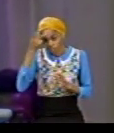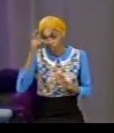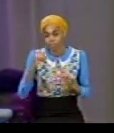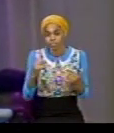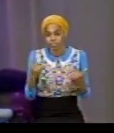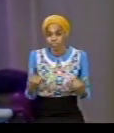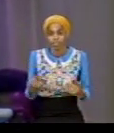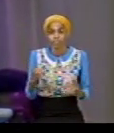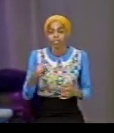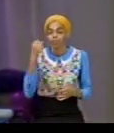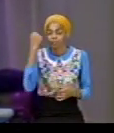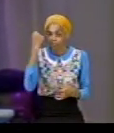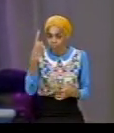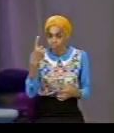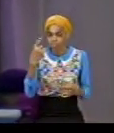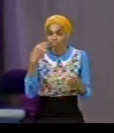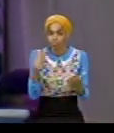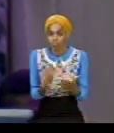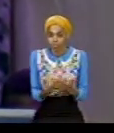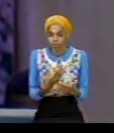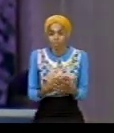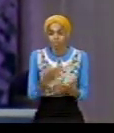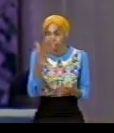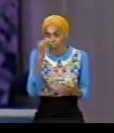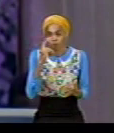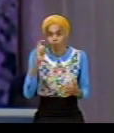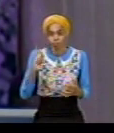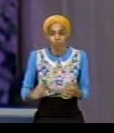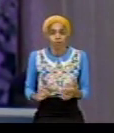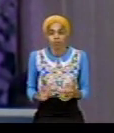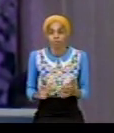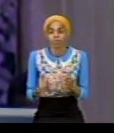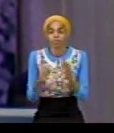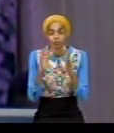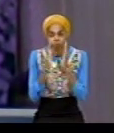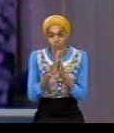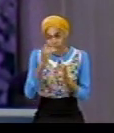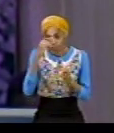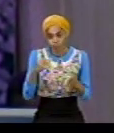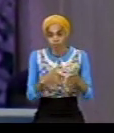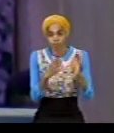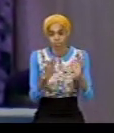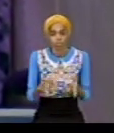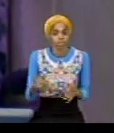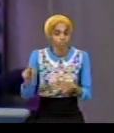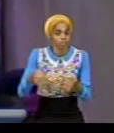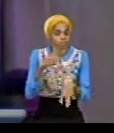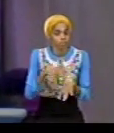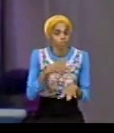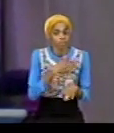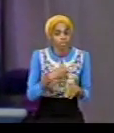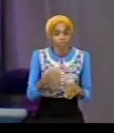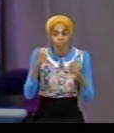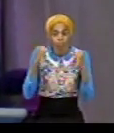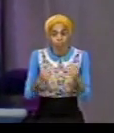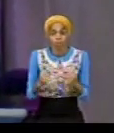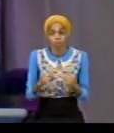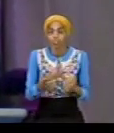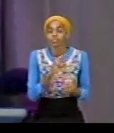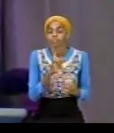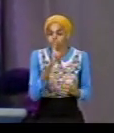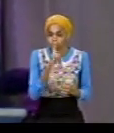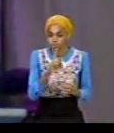very well why we must pray for our leaders. Principality and power in the Bible is for real in Christianity, in the world. It's for real. It is